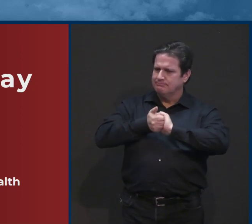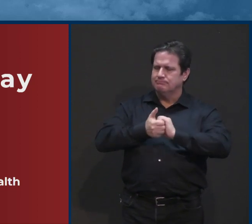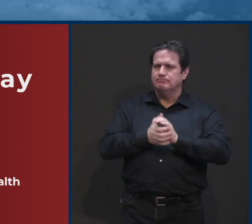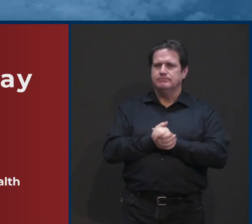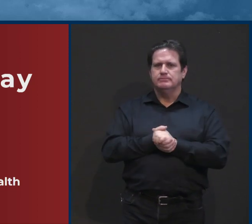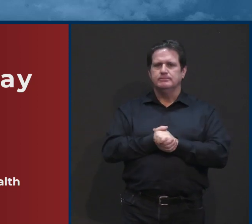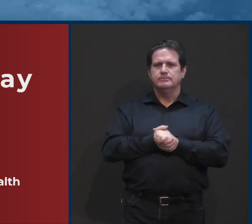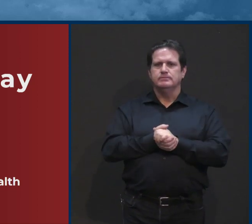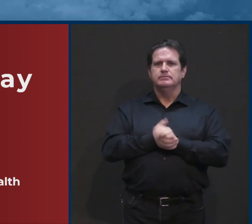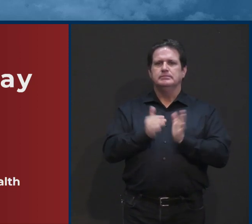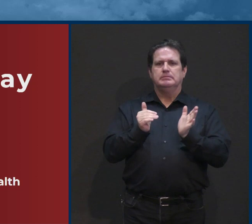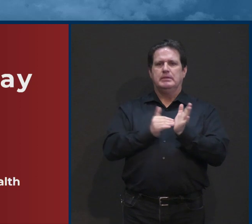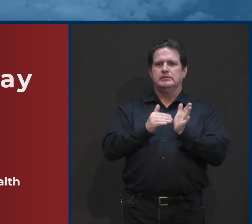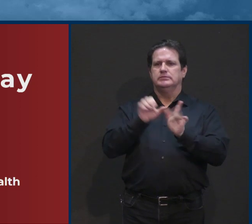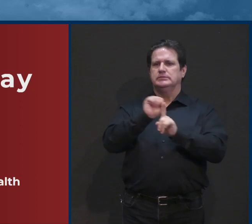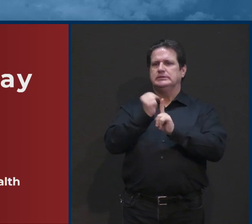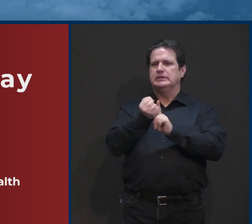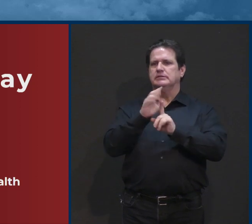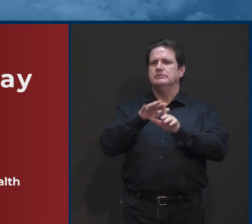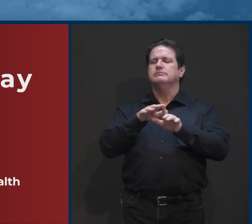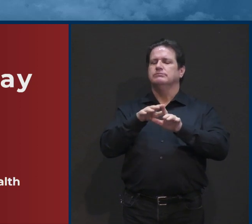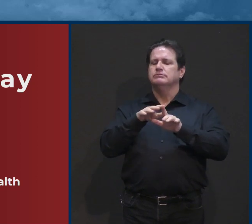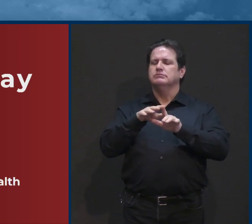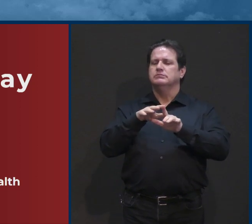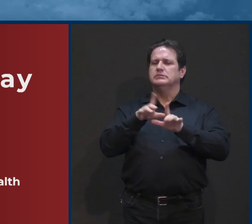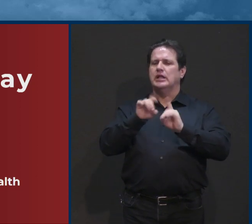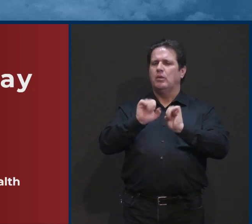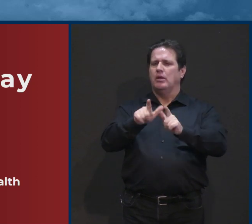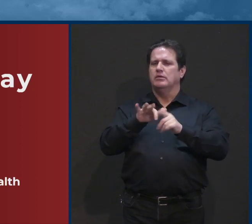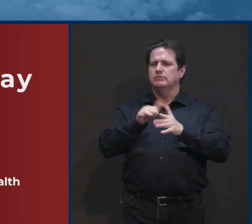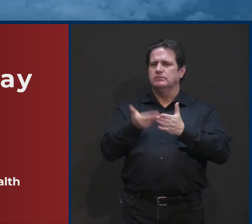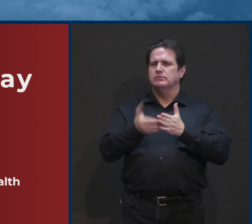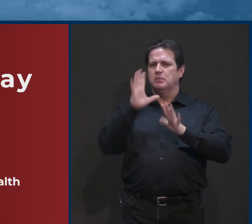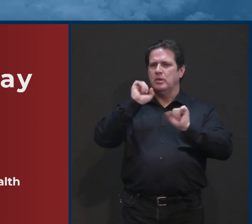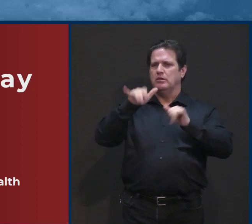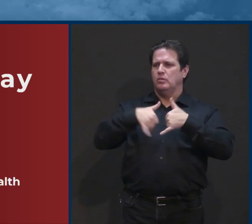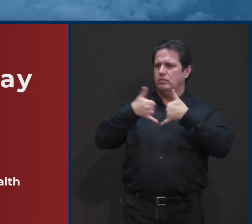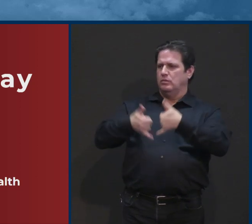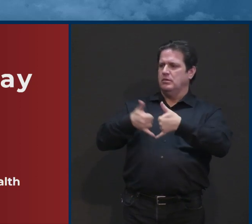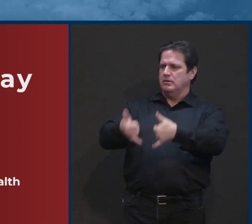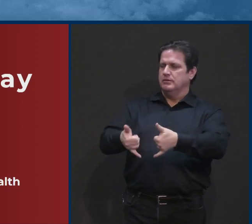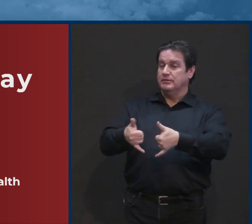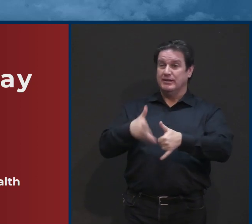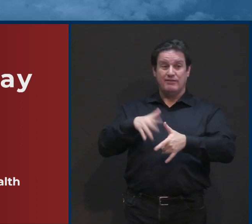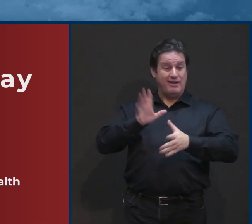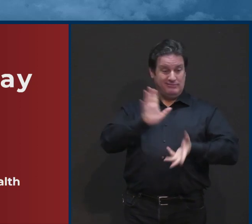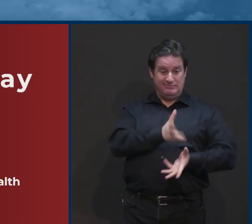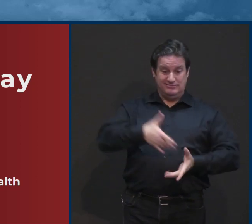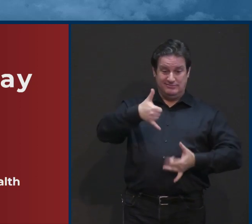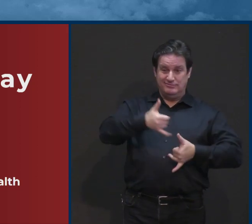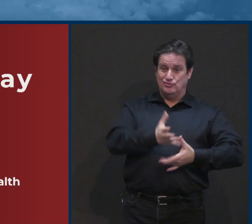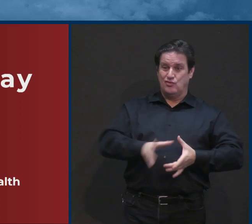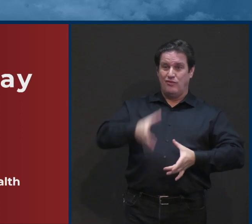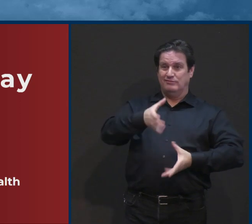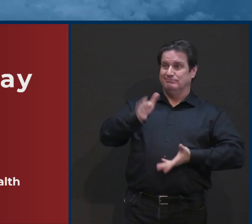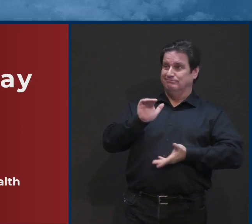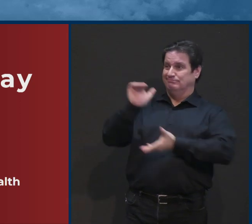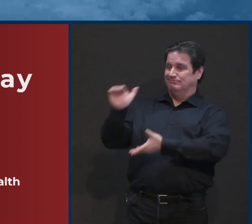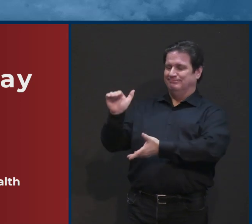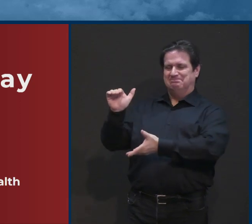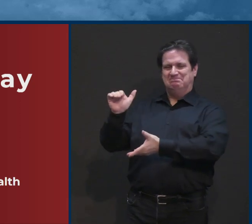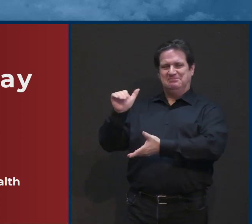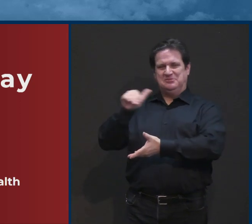Medical Society of Delaware's President's Award. If I had a big trophy, I'd hand it to